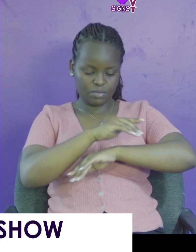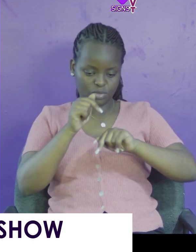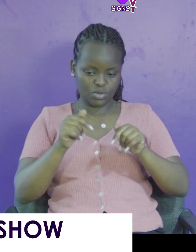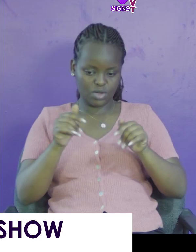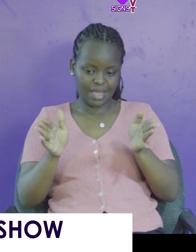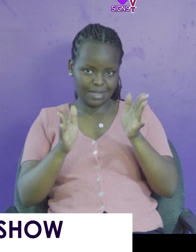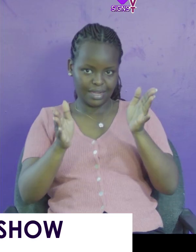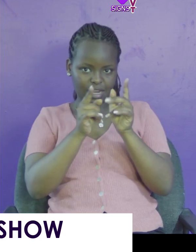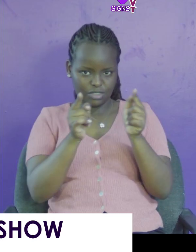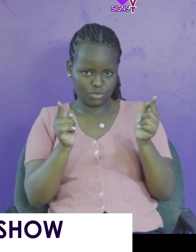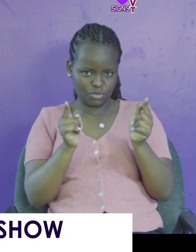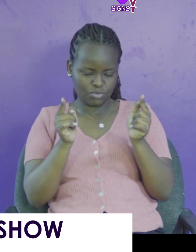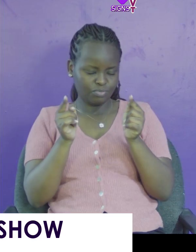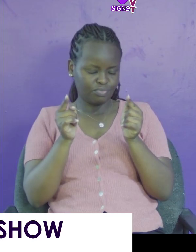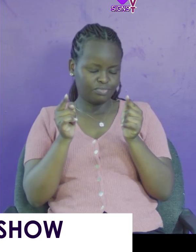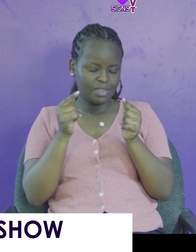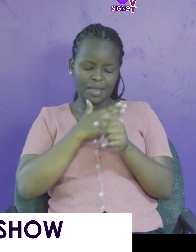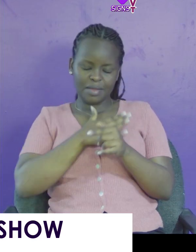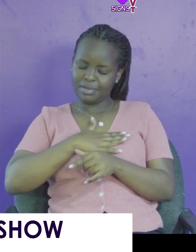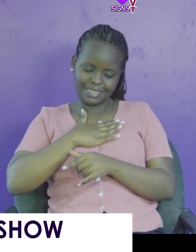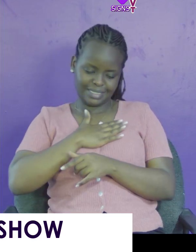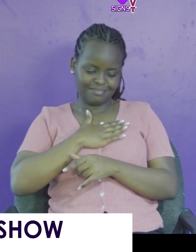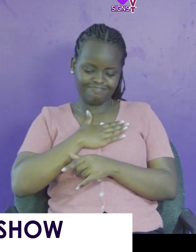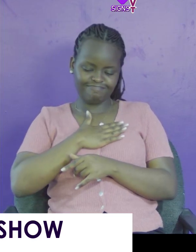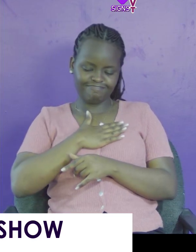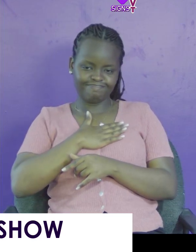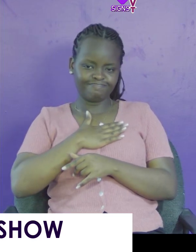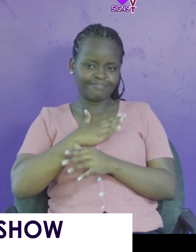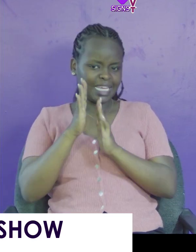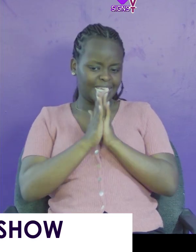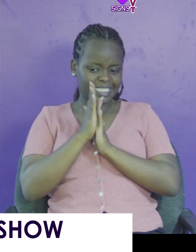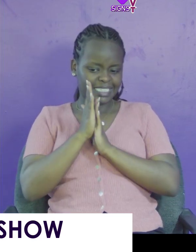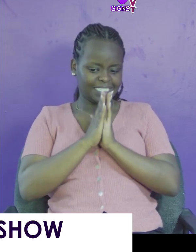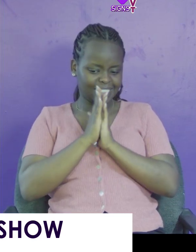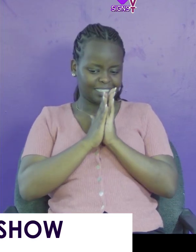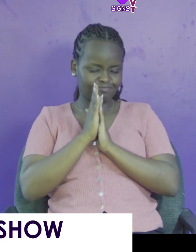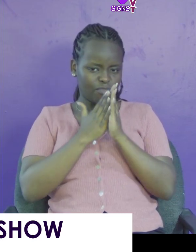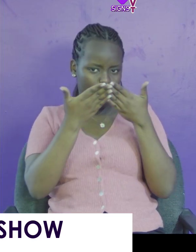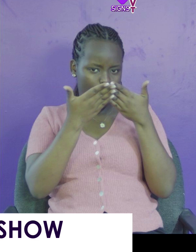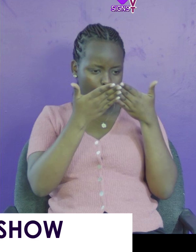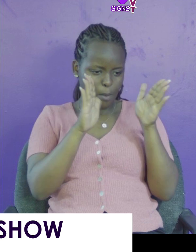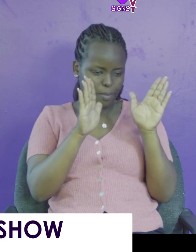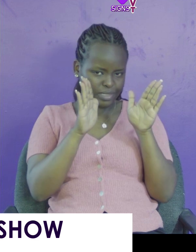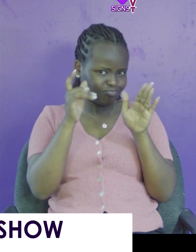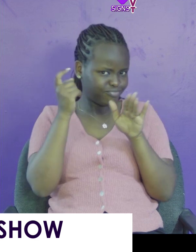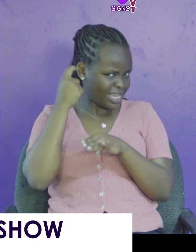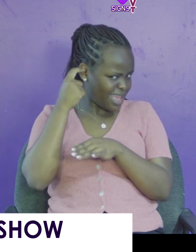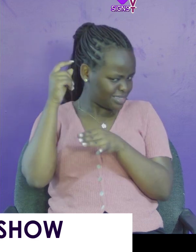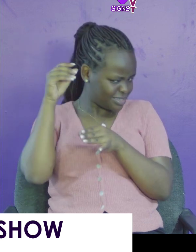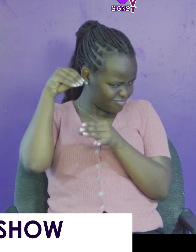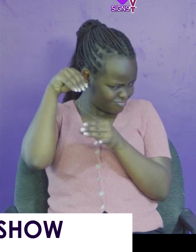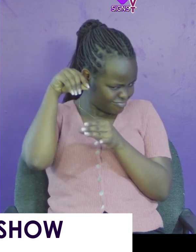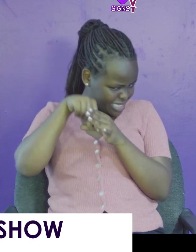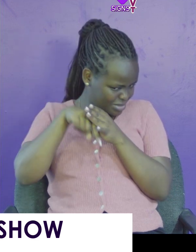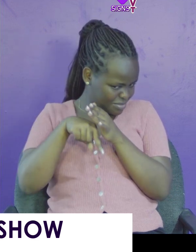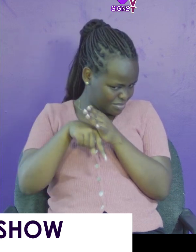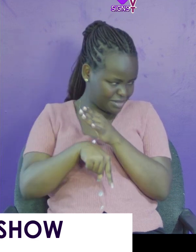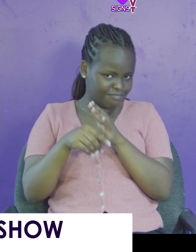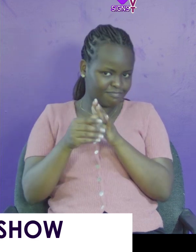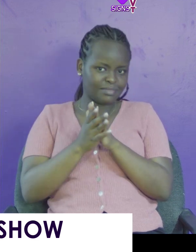encourage you to open your inner ears. I mean inner ears. There is something deeper that we are